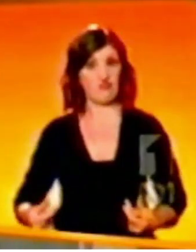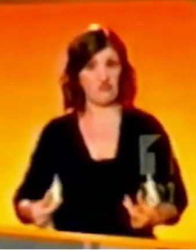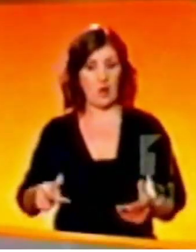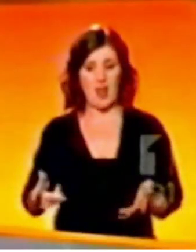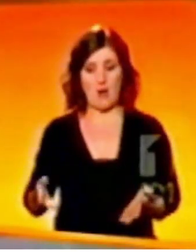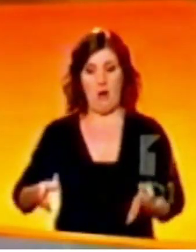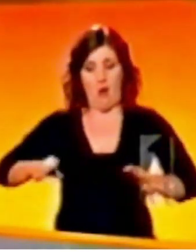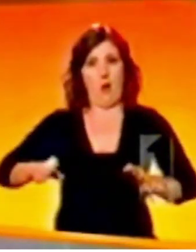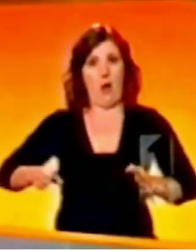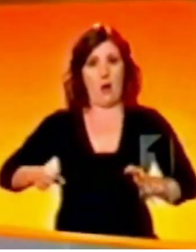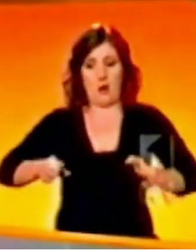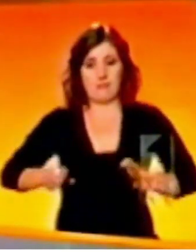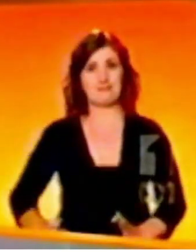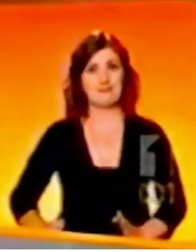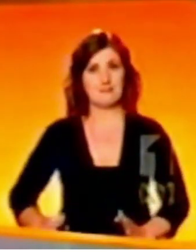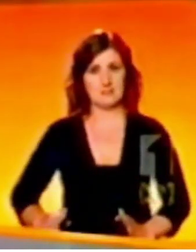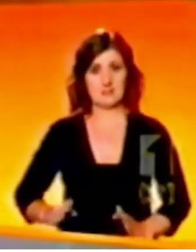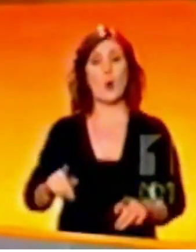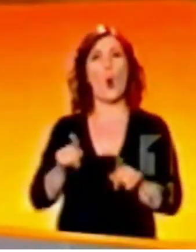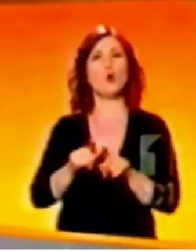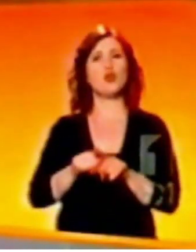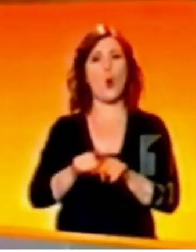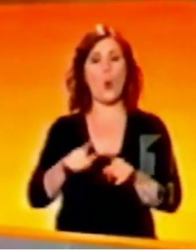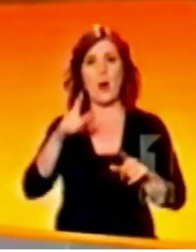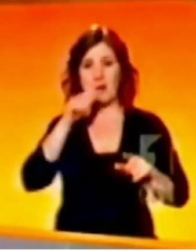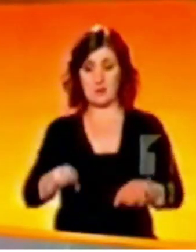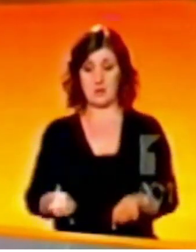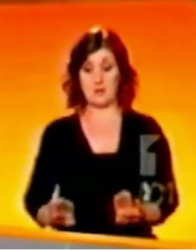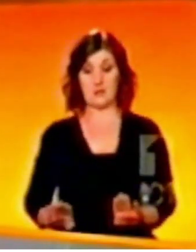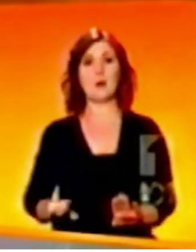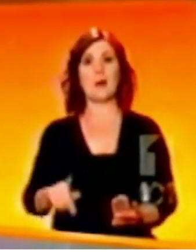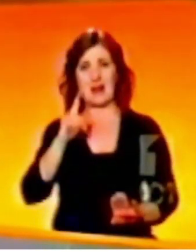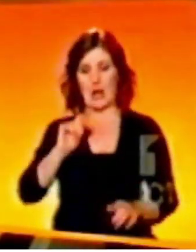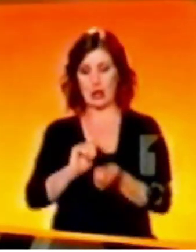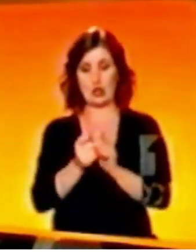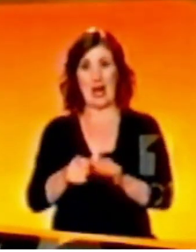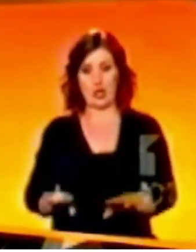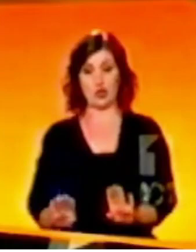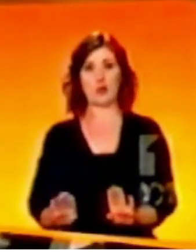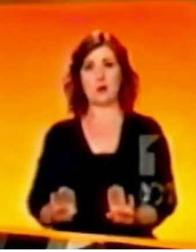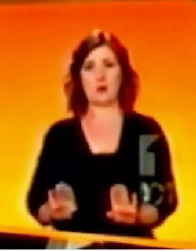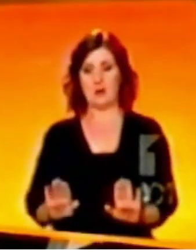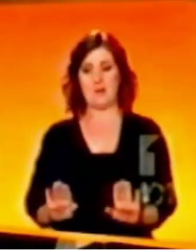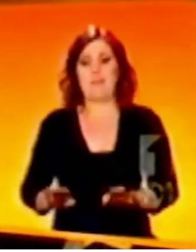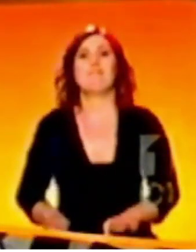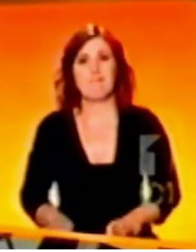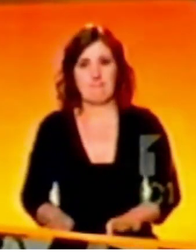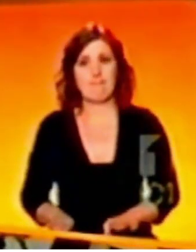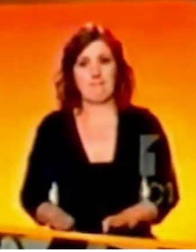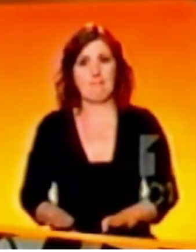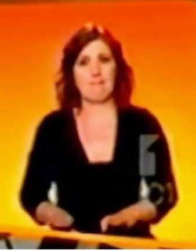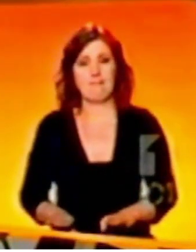they go a little bit higher. Yes, and this also, the chair has ability to change the angle. Sorry, they go a little bit lower, the angle of the seat. Yeah.